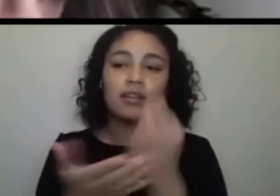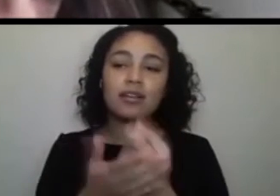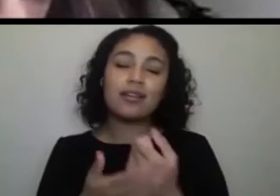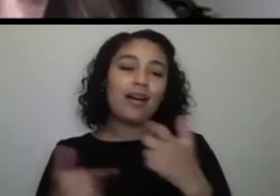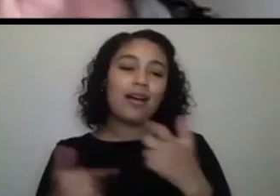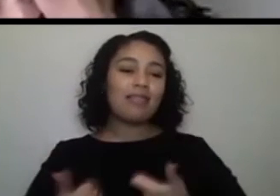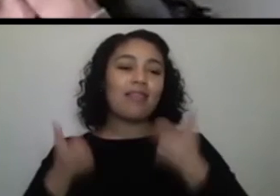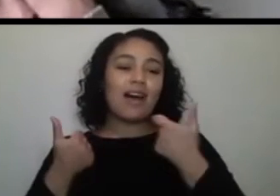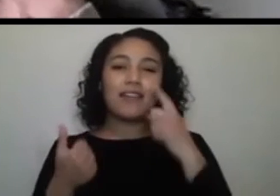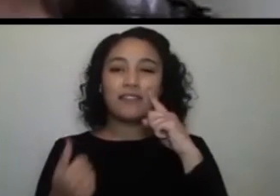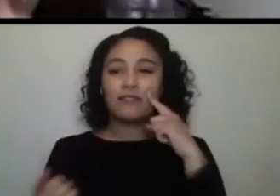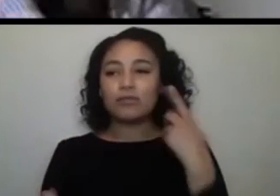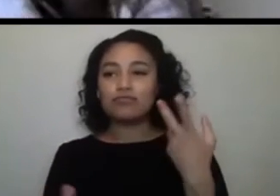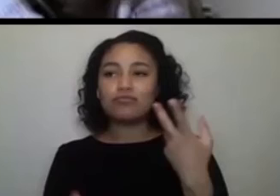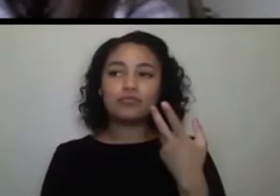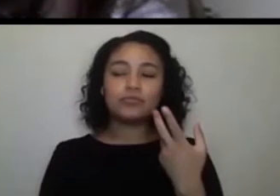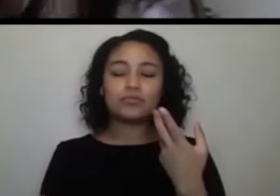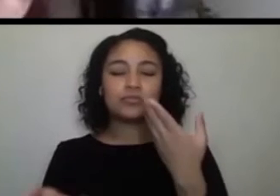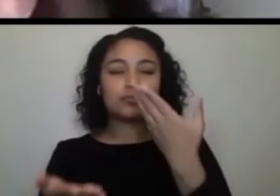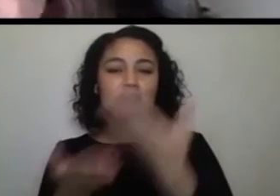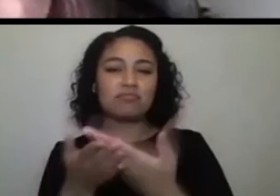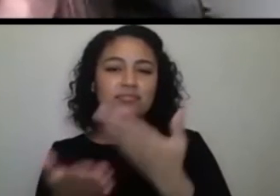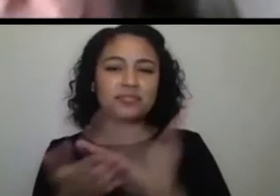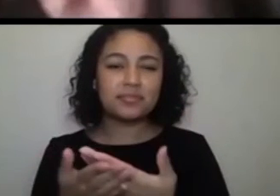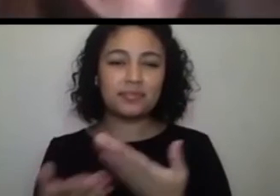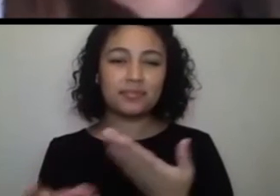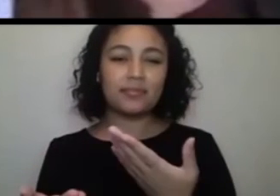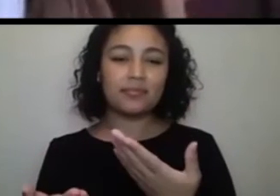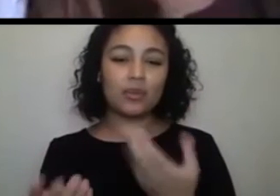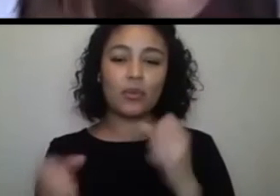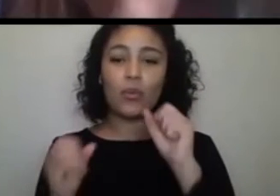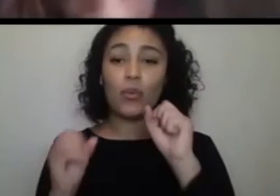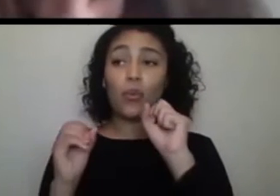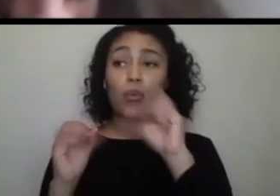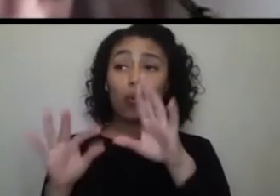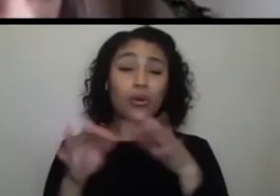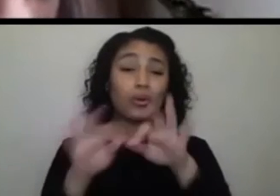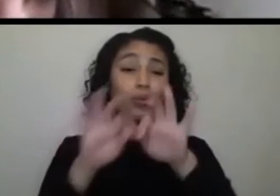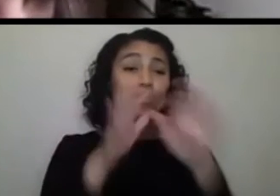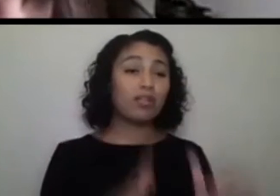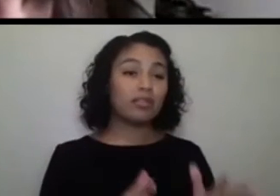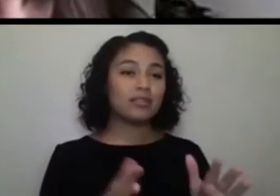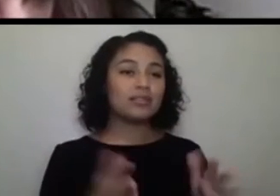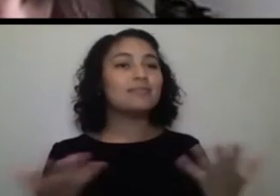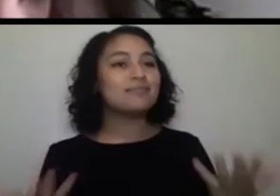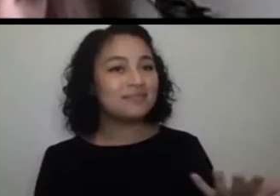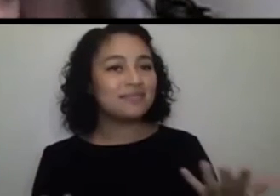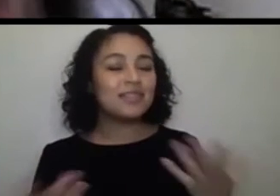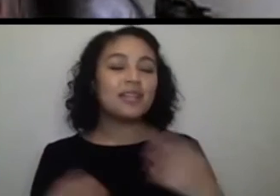adventure or nothing. And the author of that quote is Helen Keller.